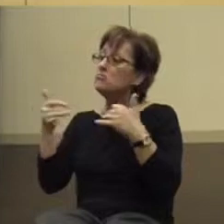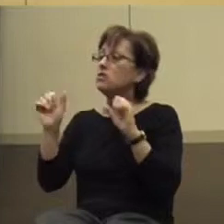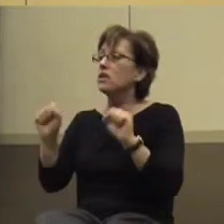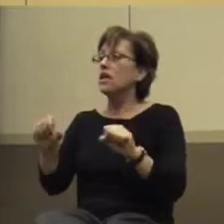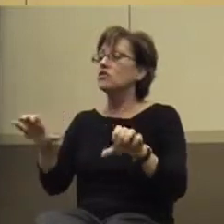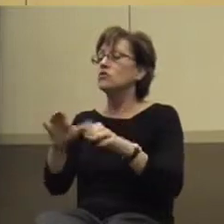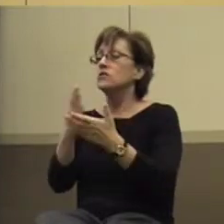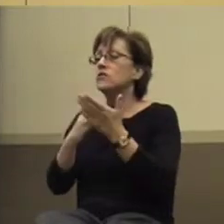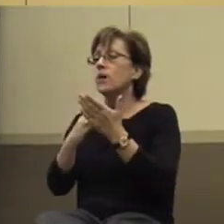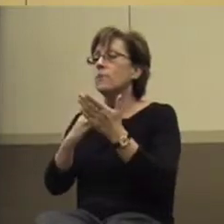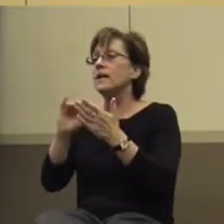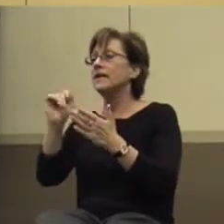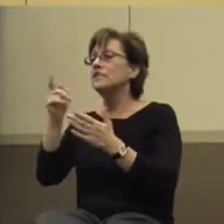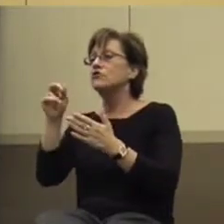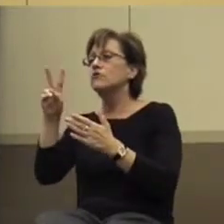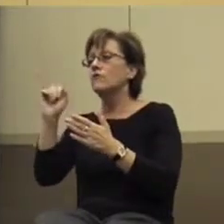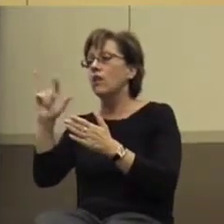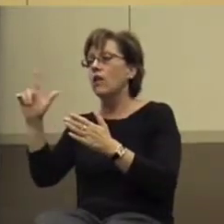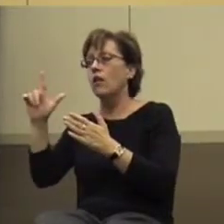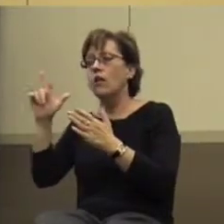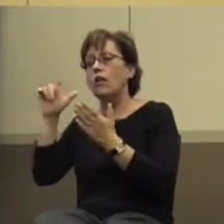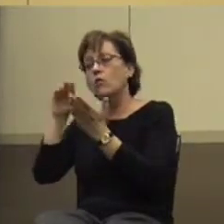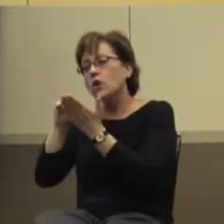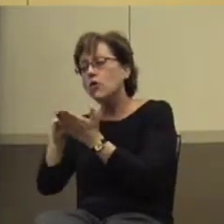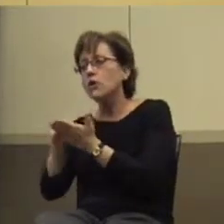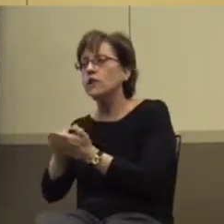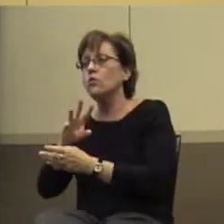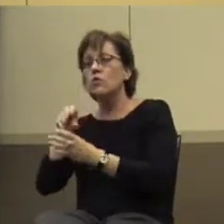time sample. Okay, that's more just a general thing of picking those times.